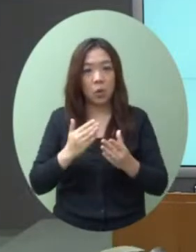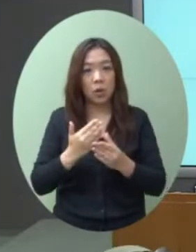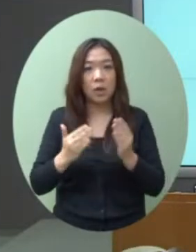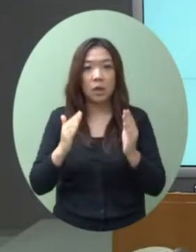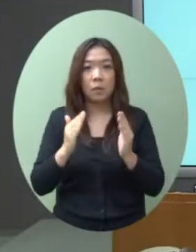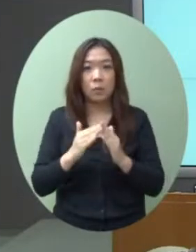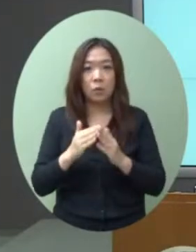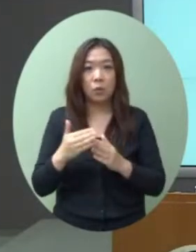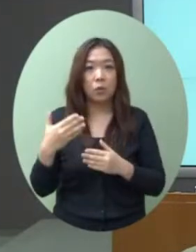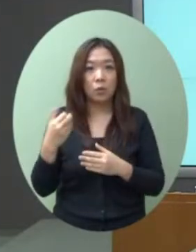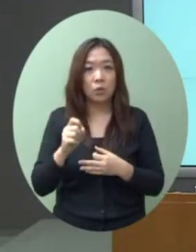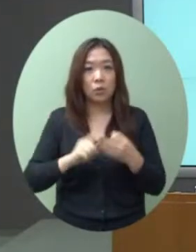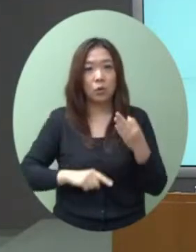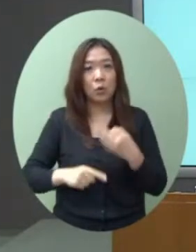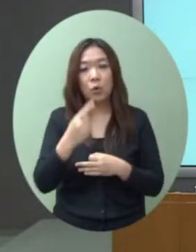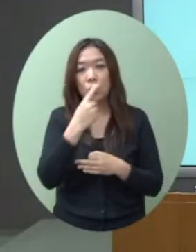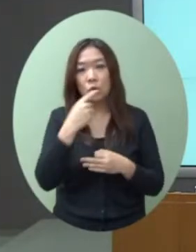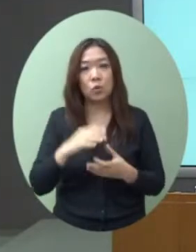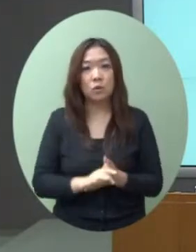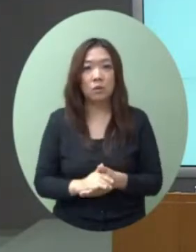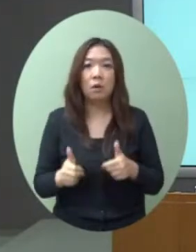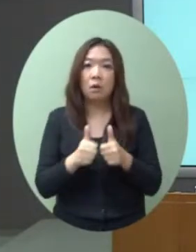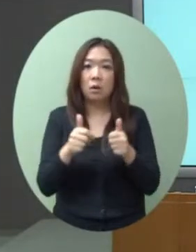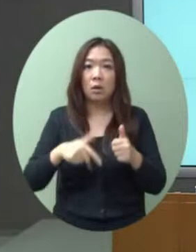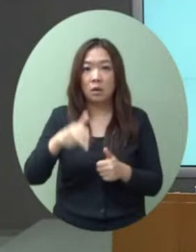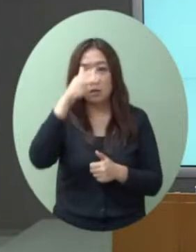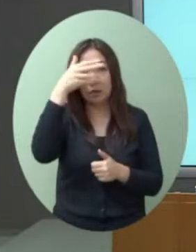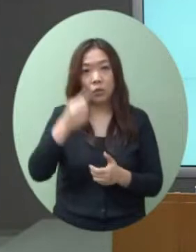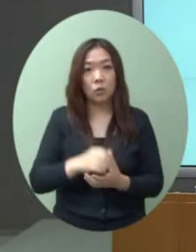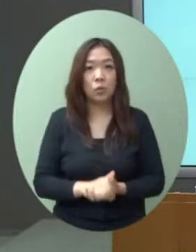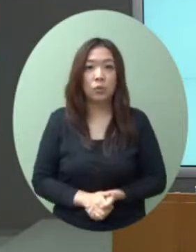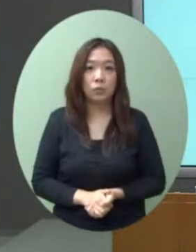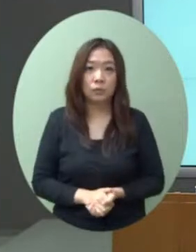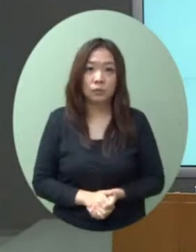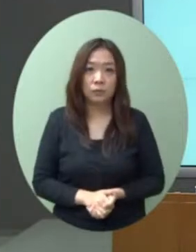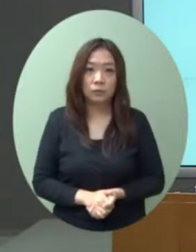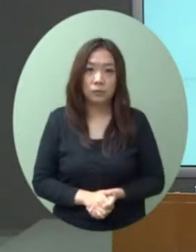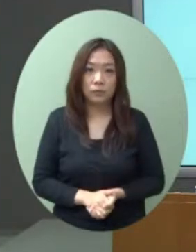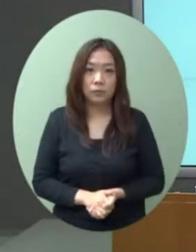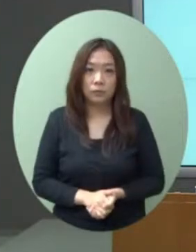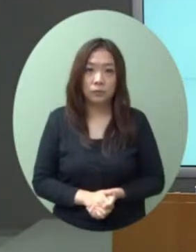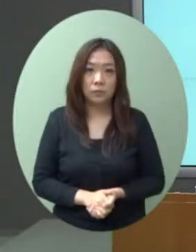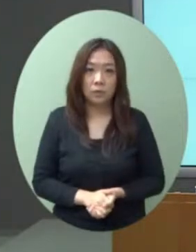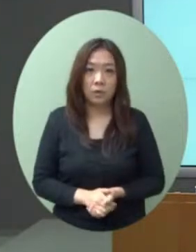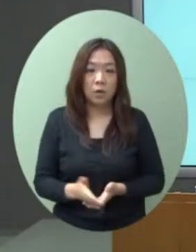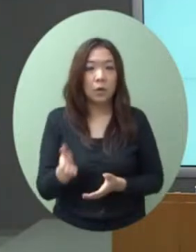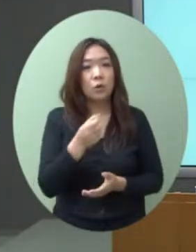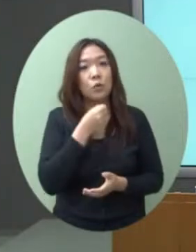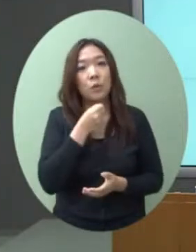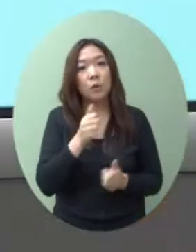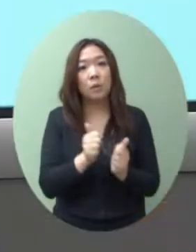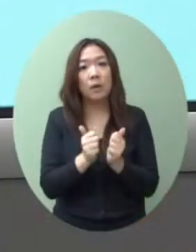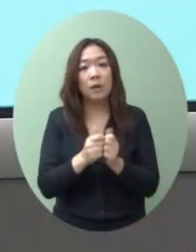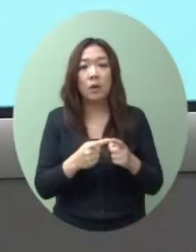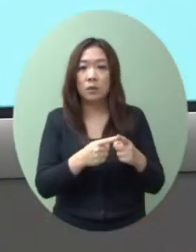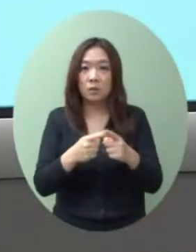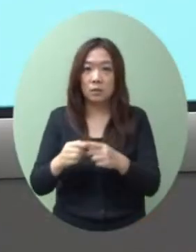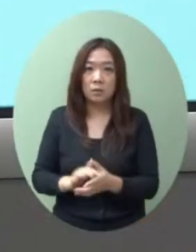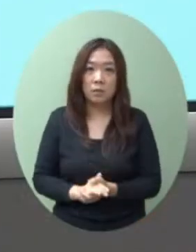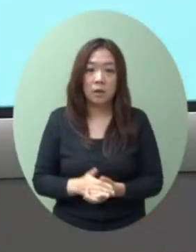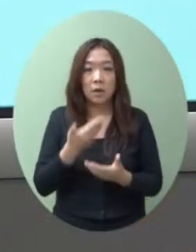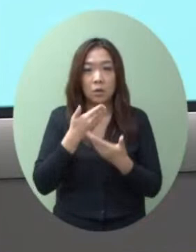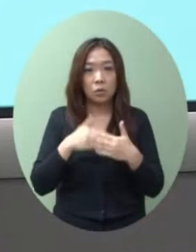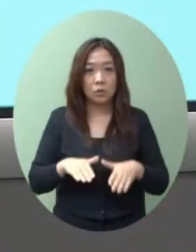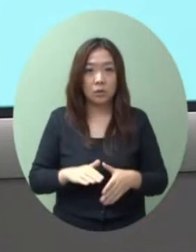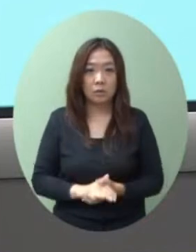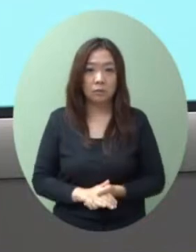economic activities. I will now defer to the SIT. Thank you, Chief Executive. Good